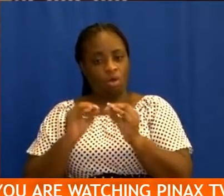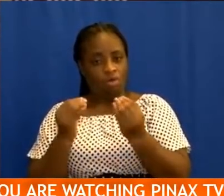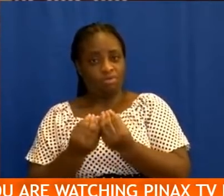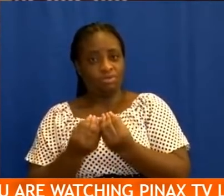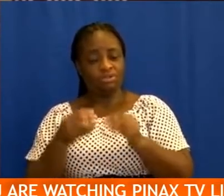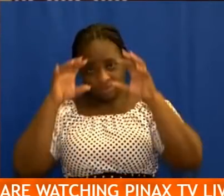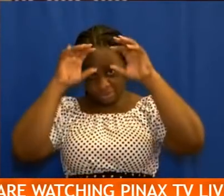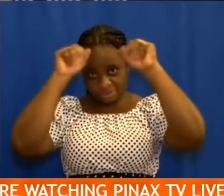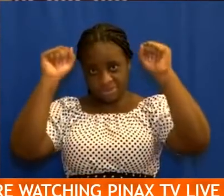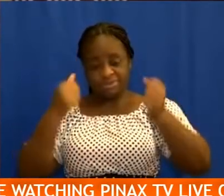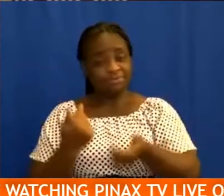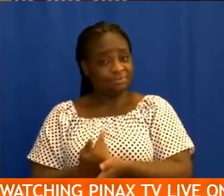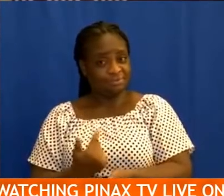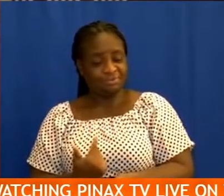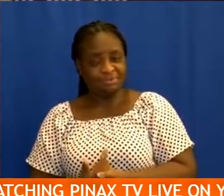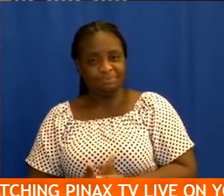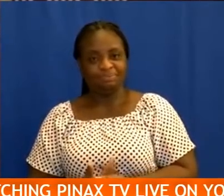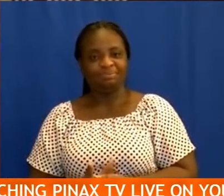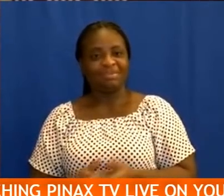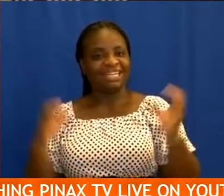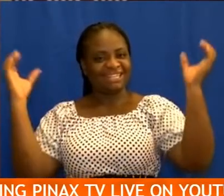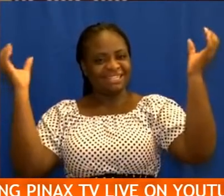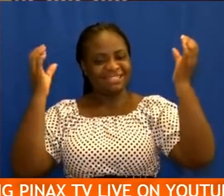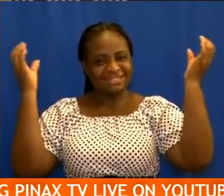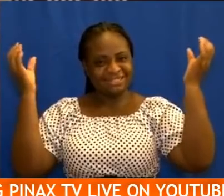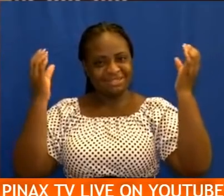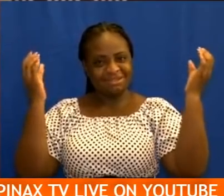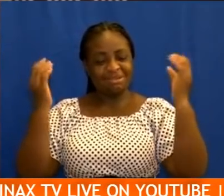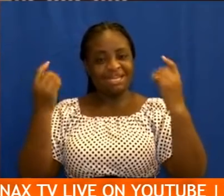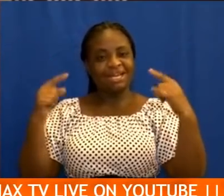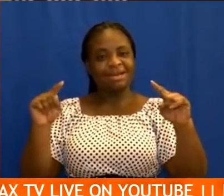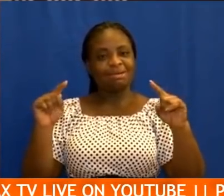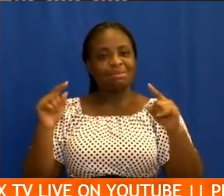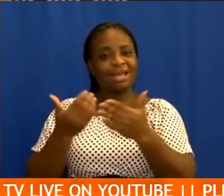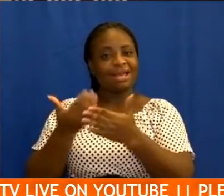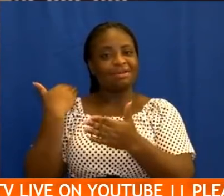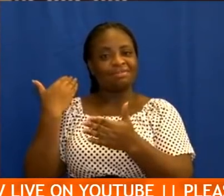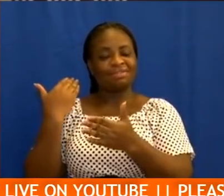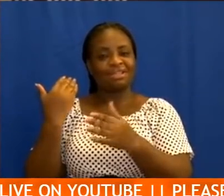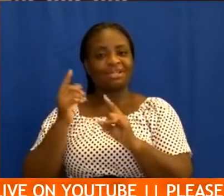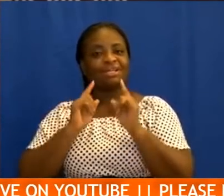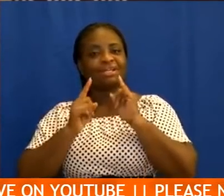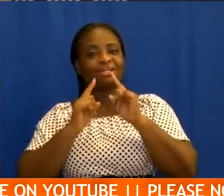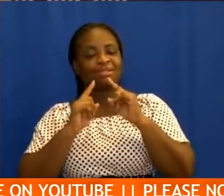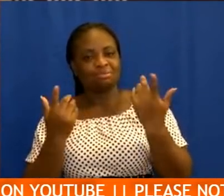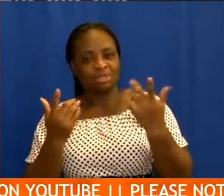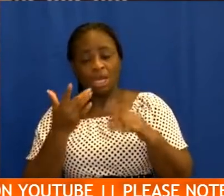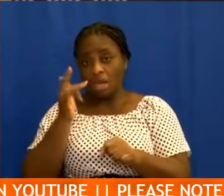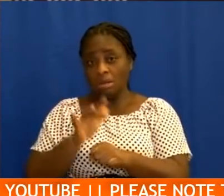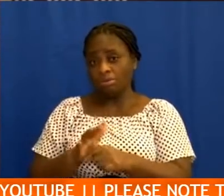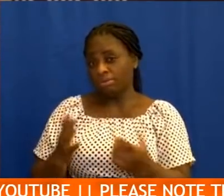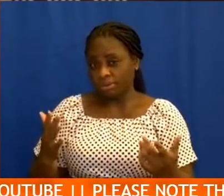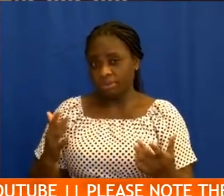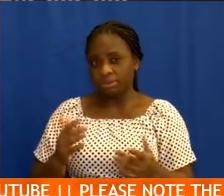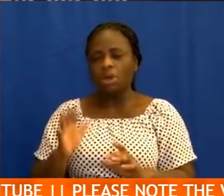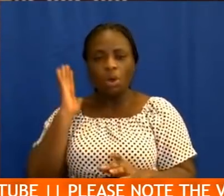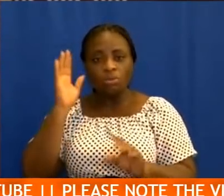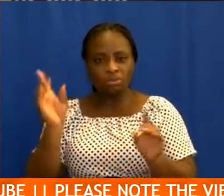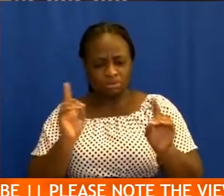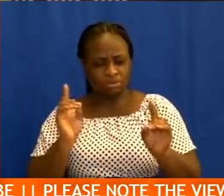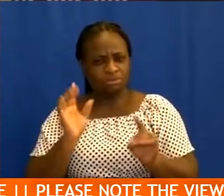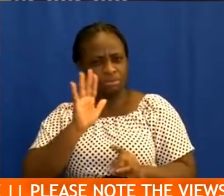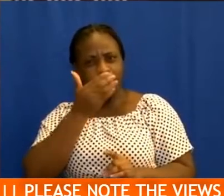President of the Republic. The ceremony took place after I last spoke to you. I promise I'll do my